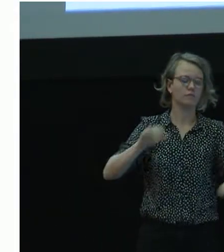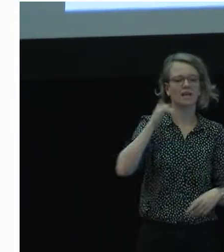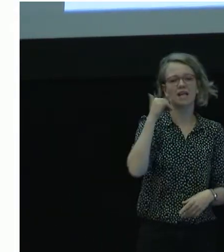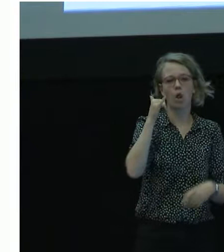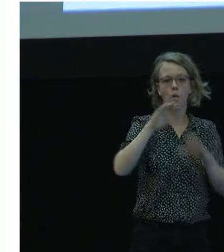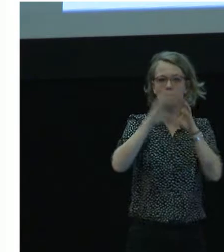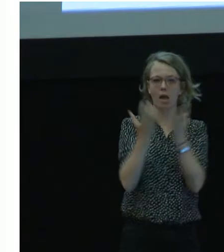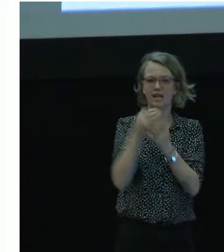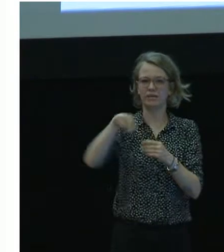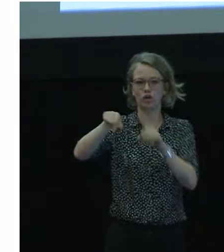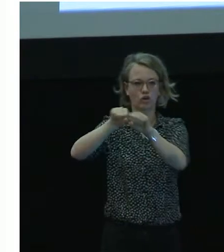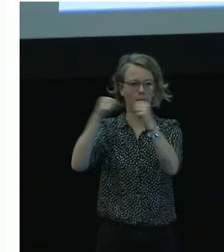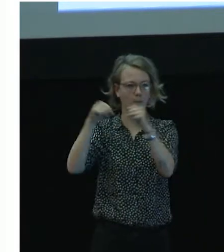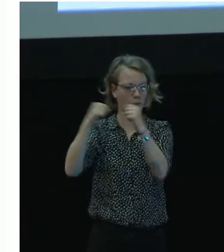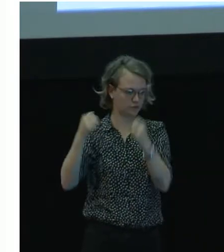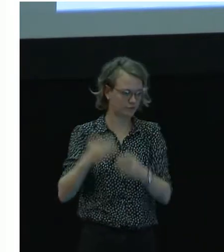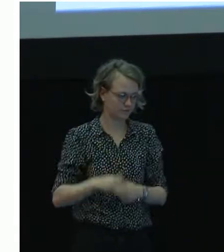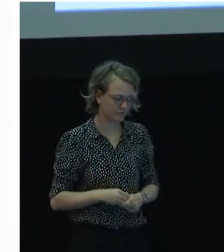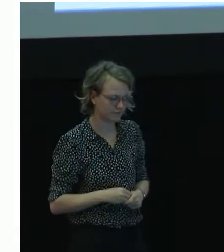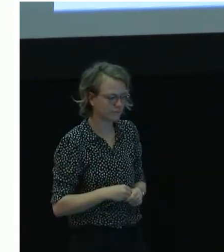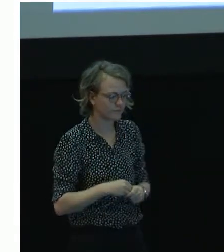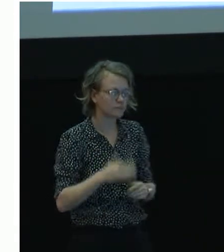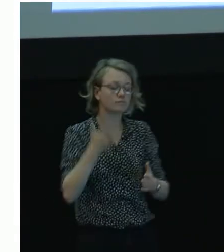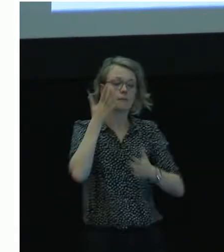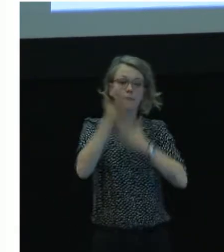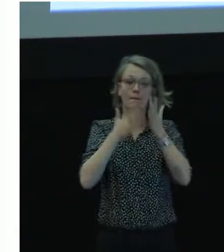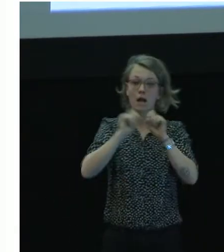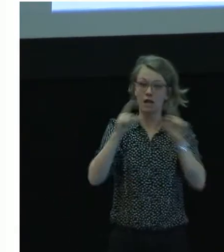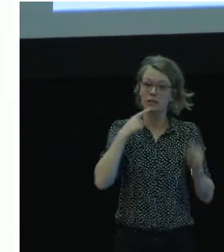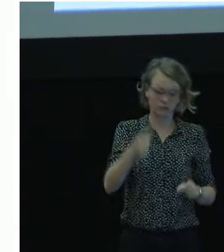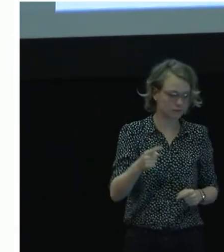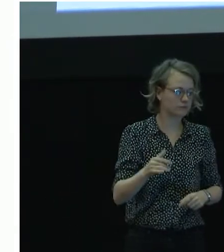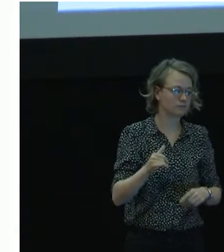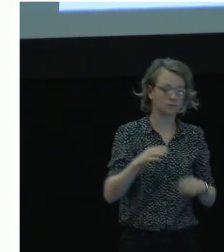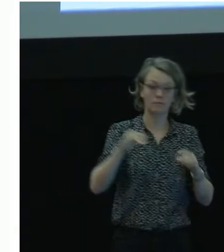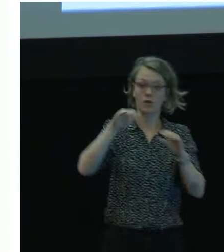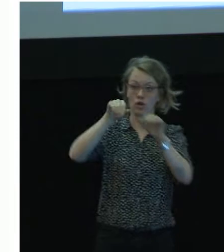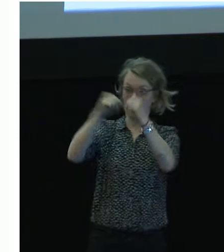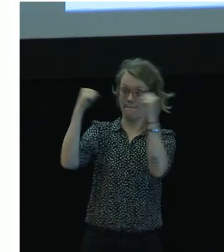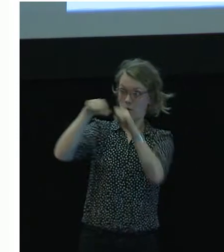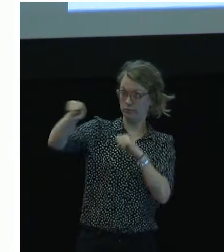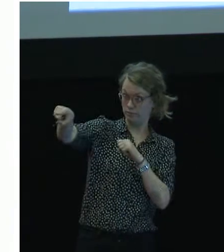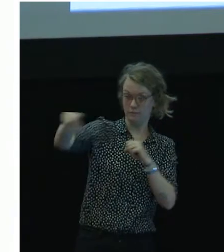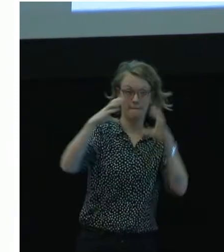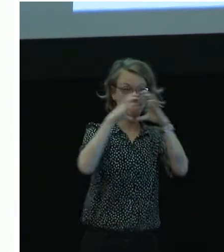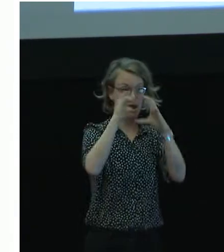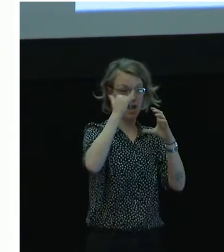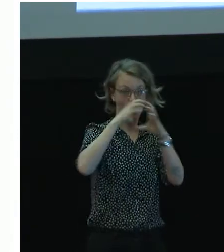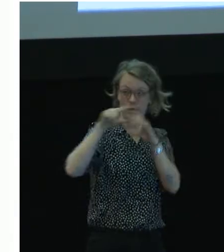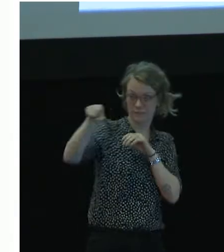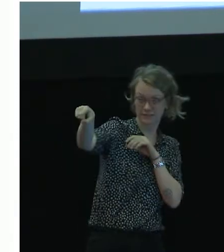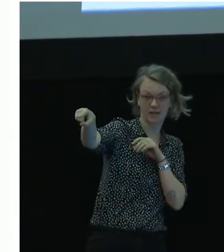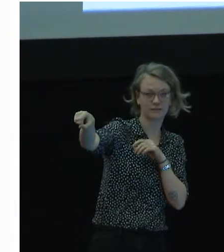And the same goes for the other sentence, the yellow ball is in the cupboard. In signs, you would point to the